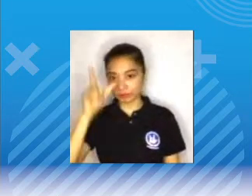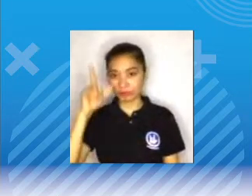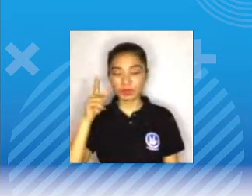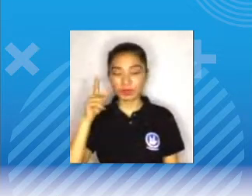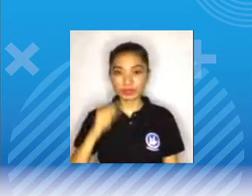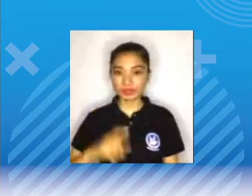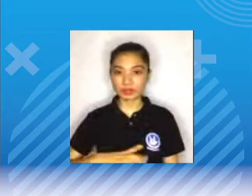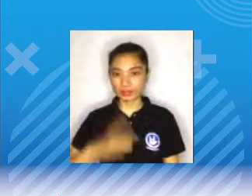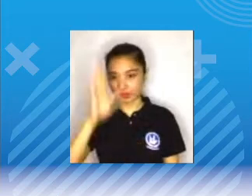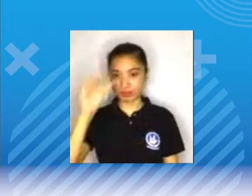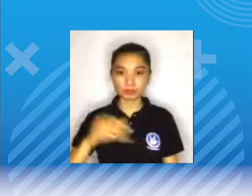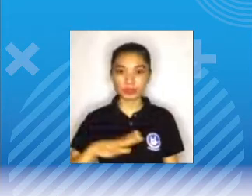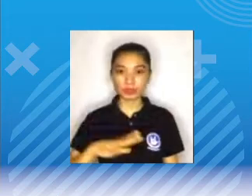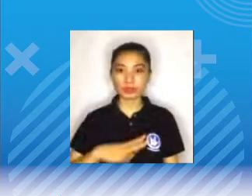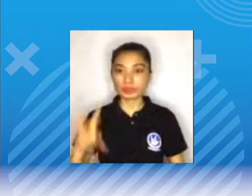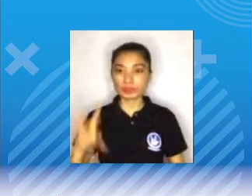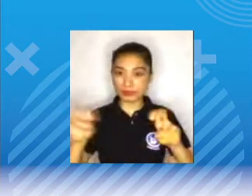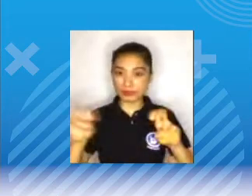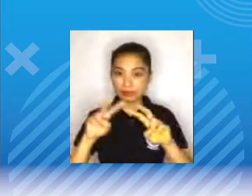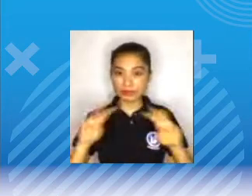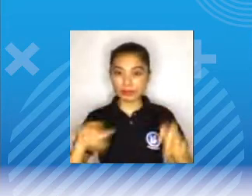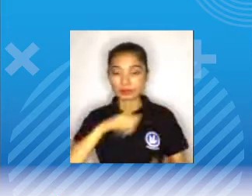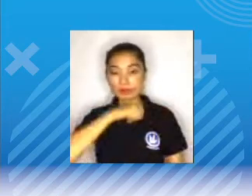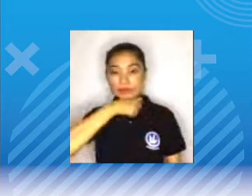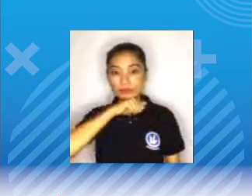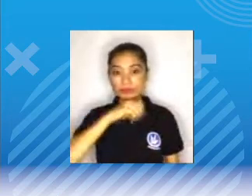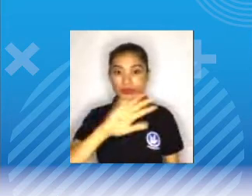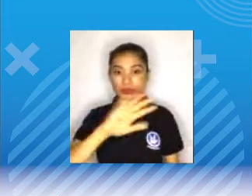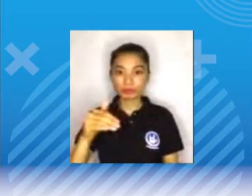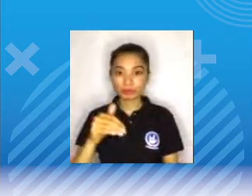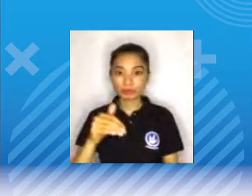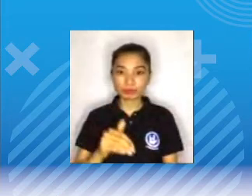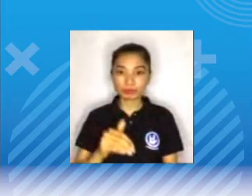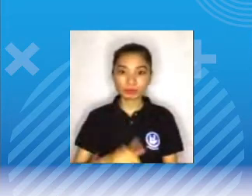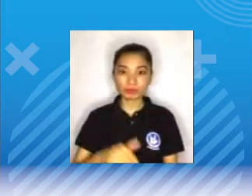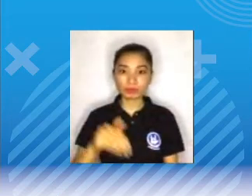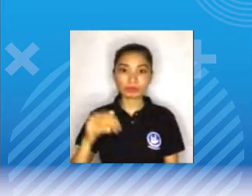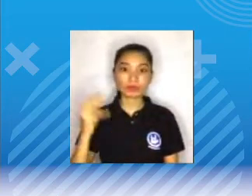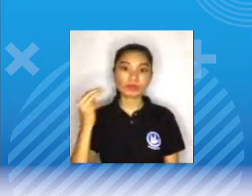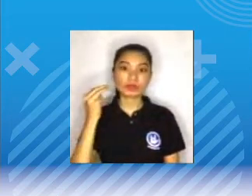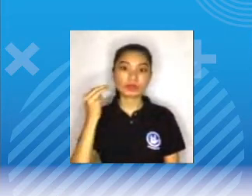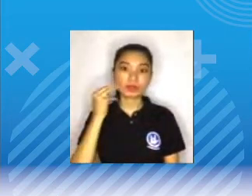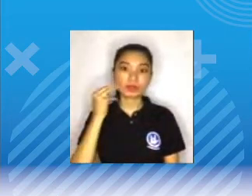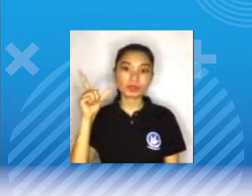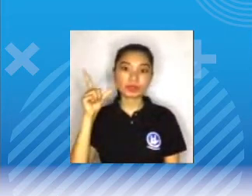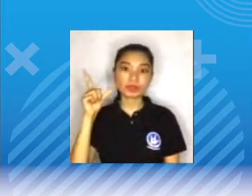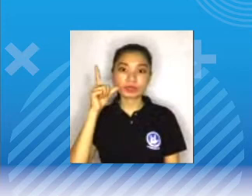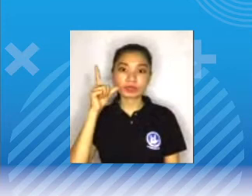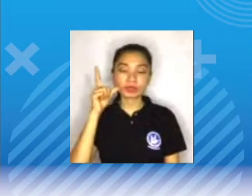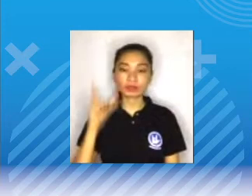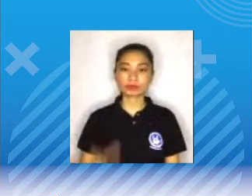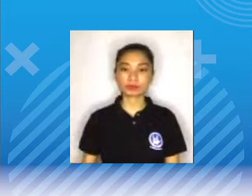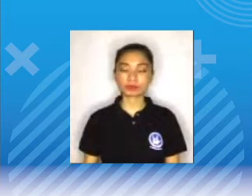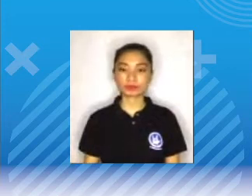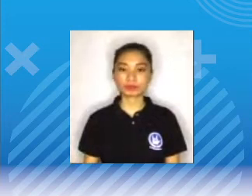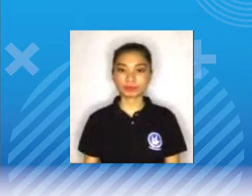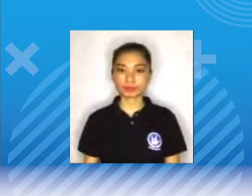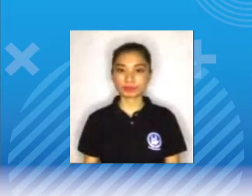Bulatao Center, Ms. Maria Lourdes Rosita A. Mesa, or you can call her Miss Lori.